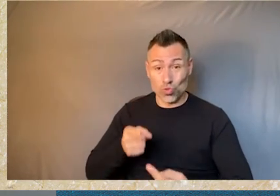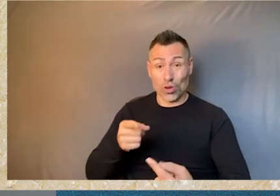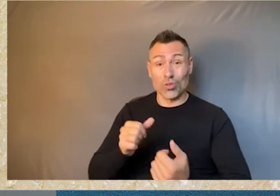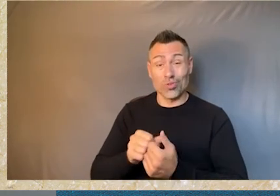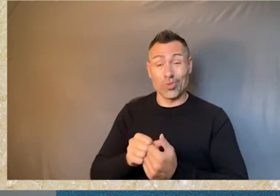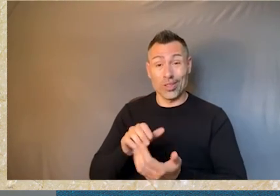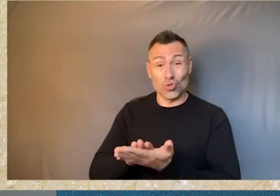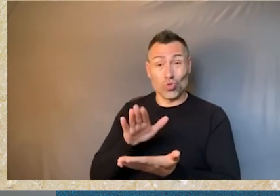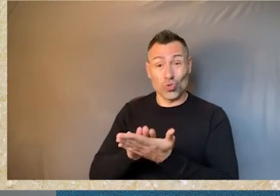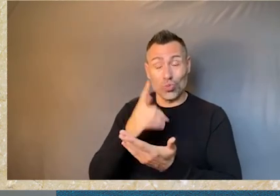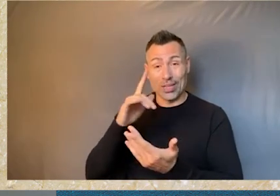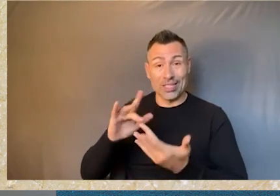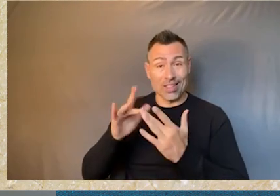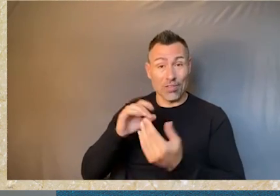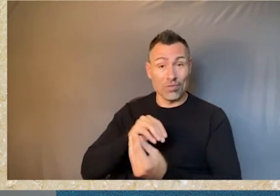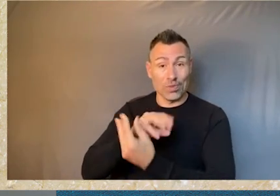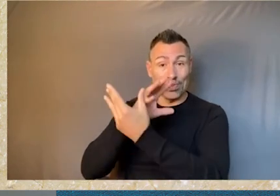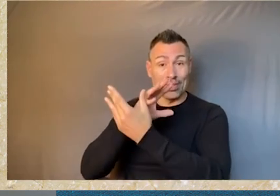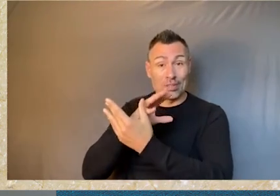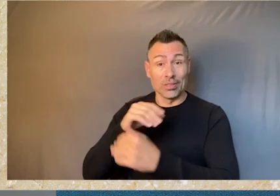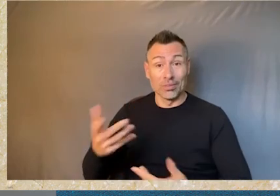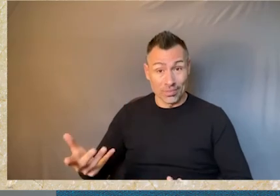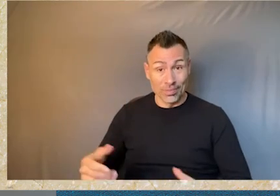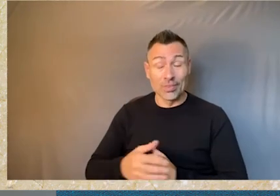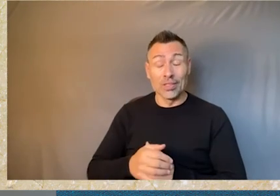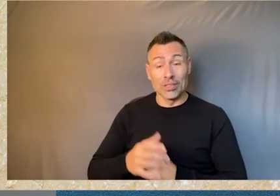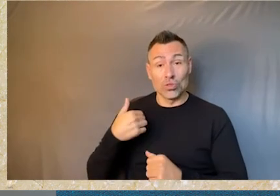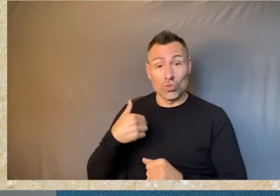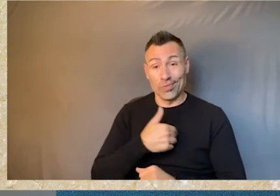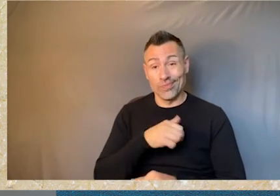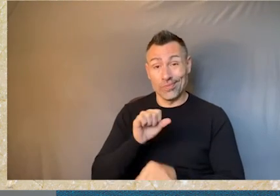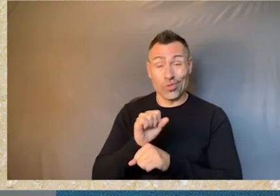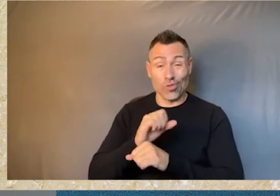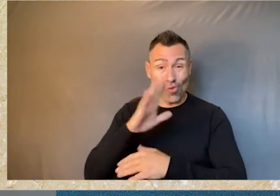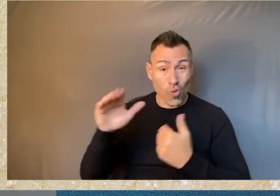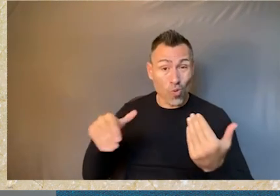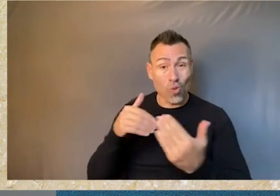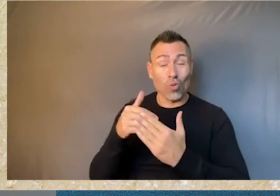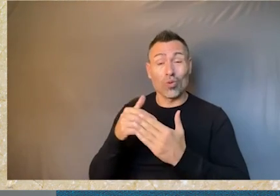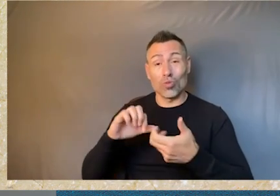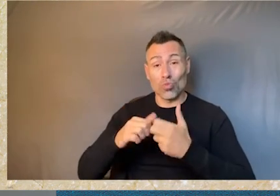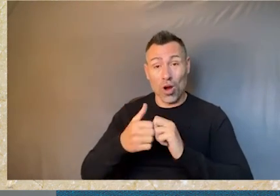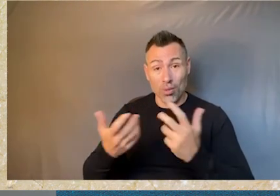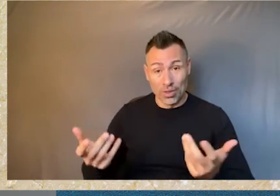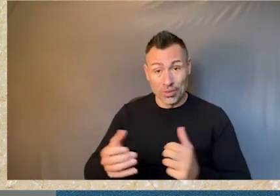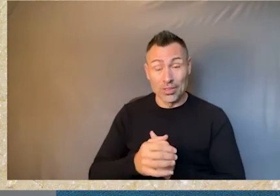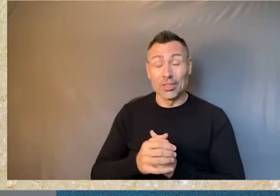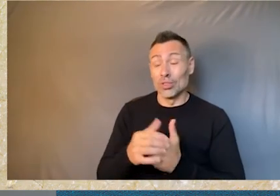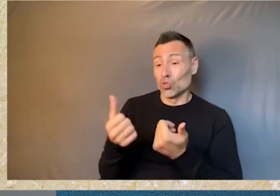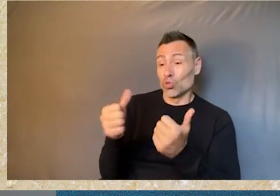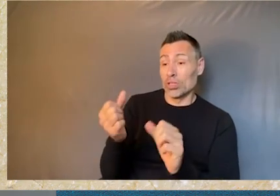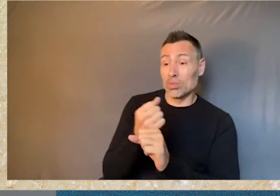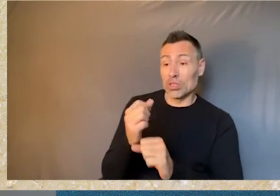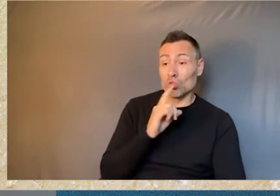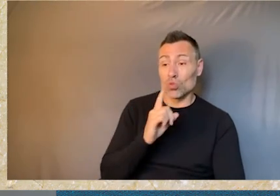virtual and distance learning. So we are working on all of those issues right now, trying to ensure